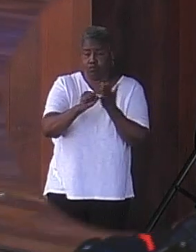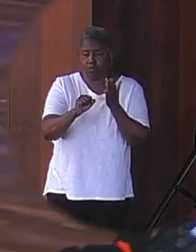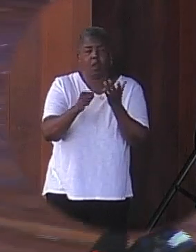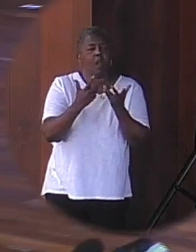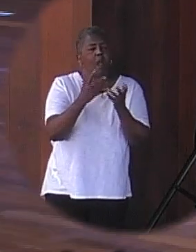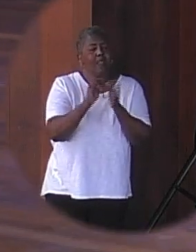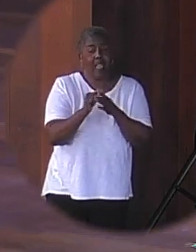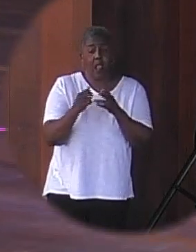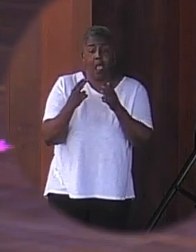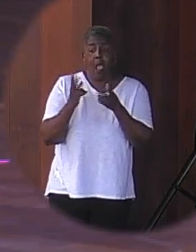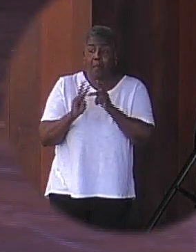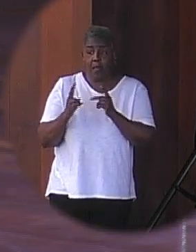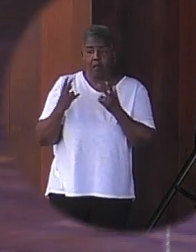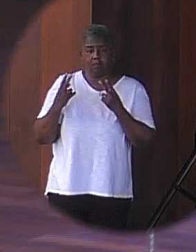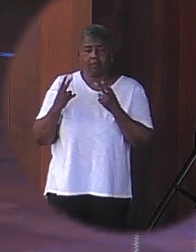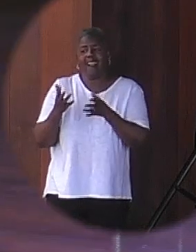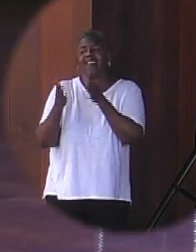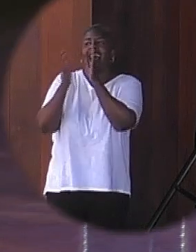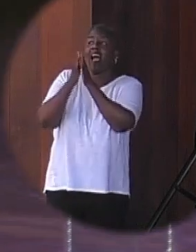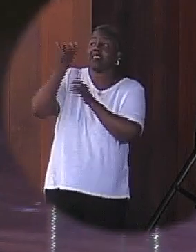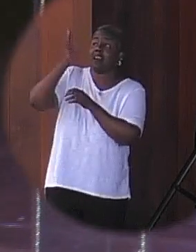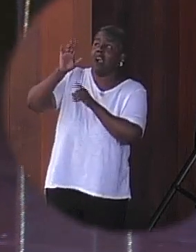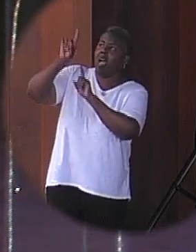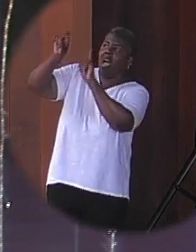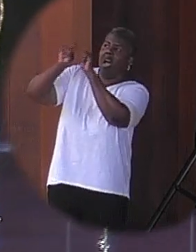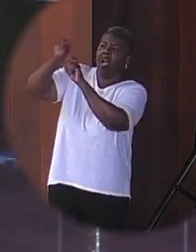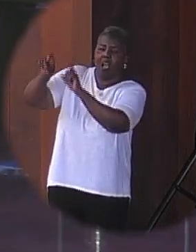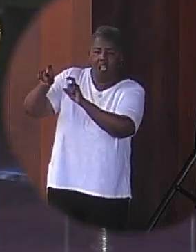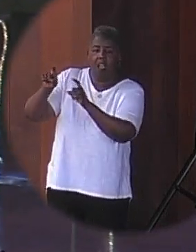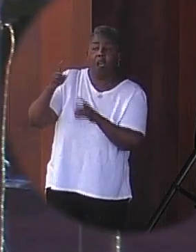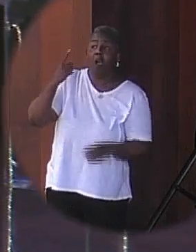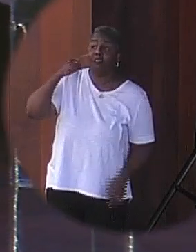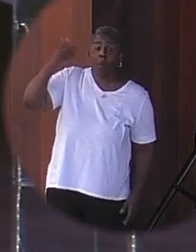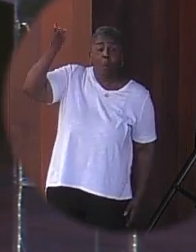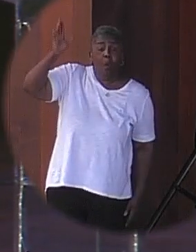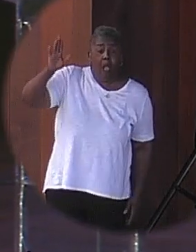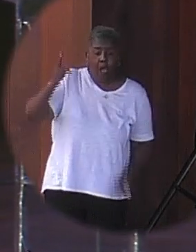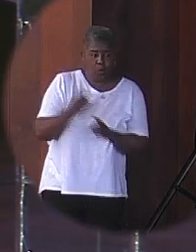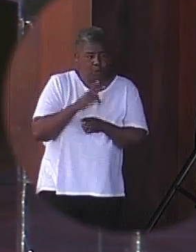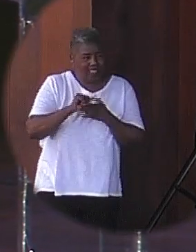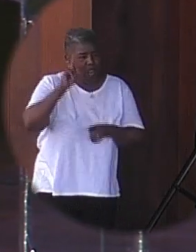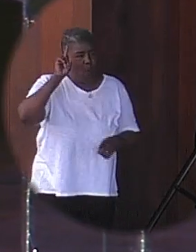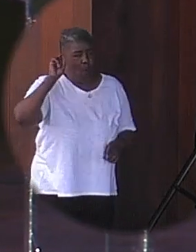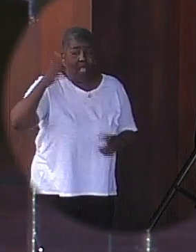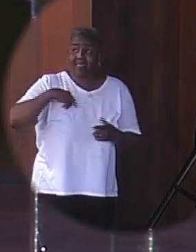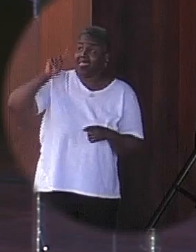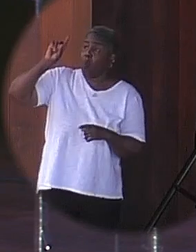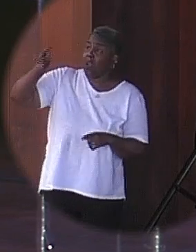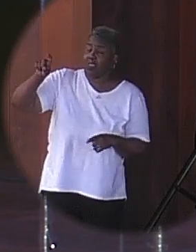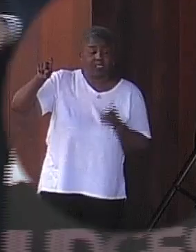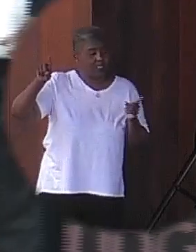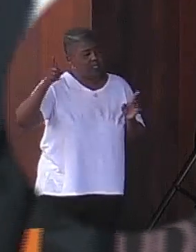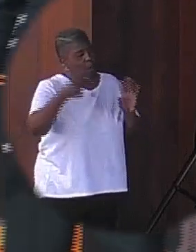where humanity has asked God a question, only for God to use the question to